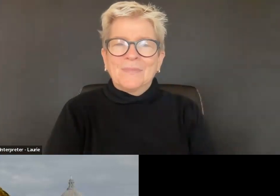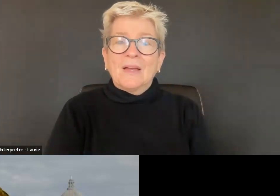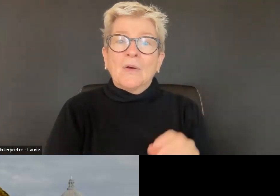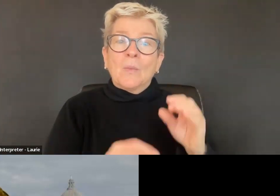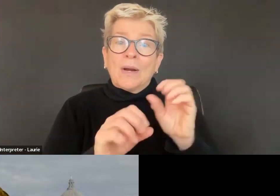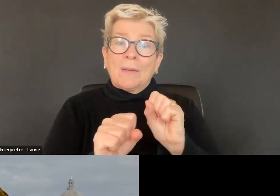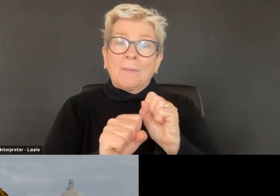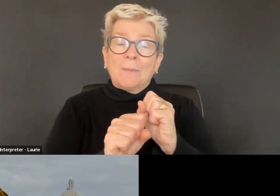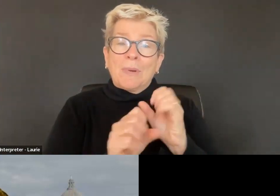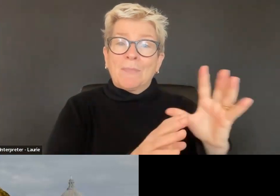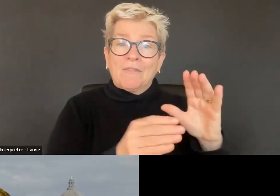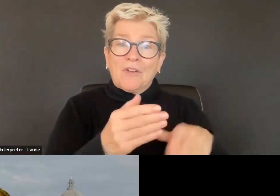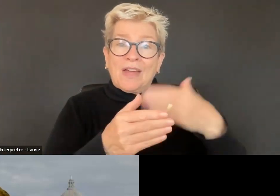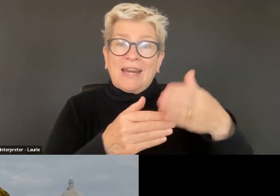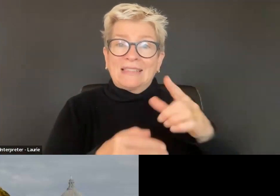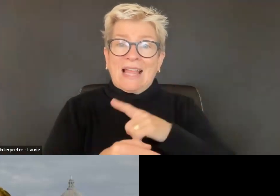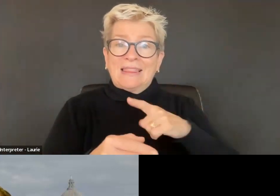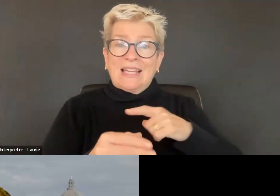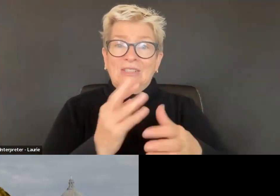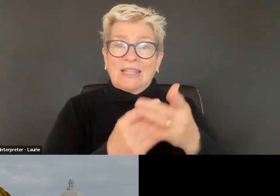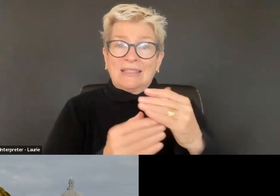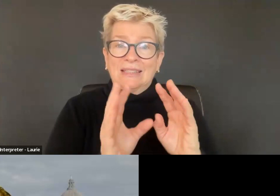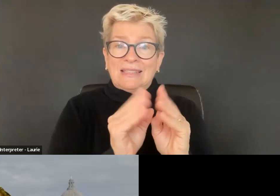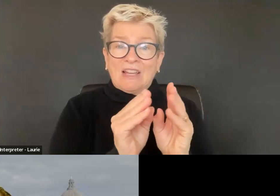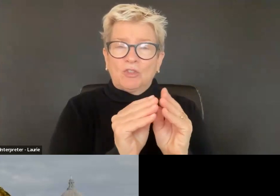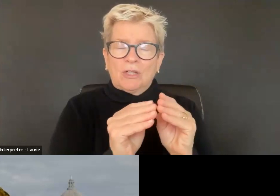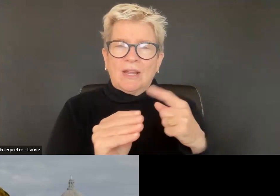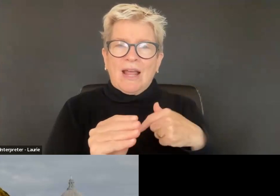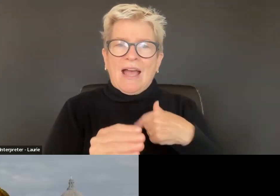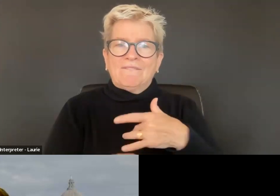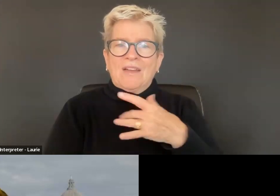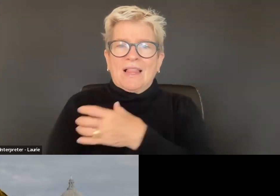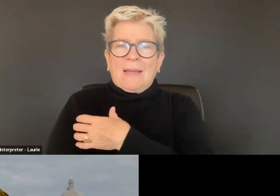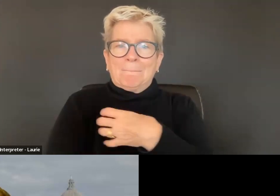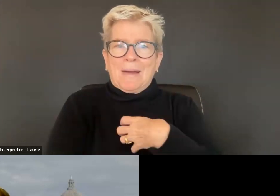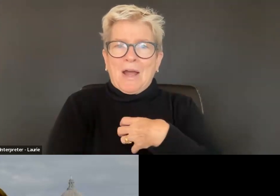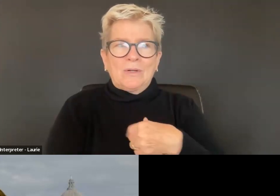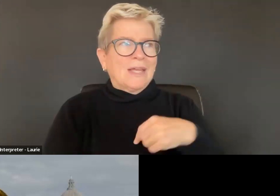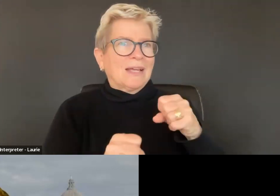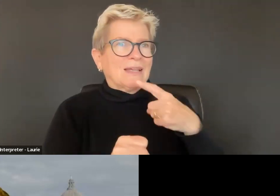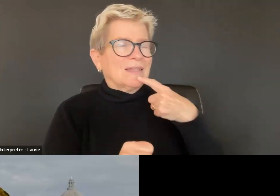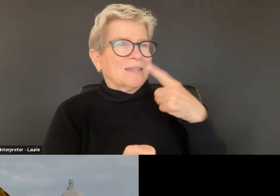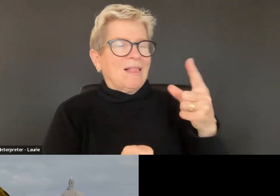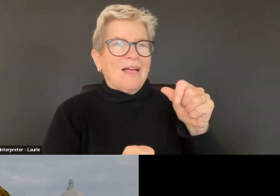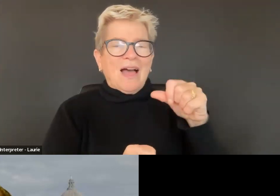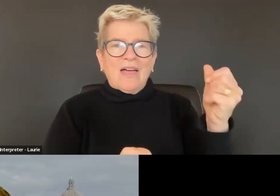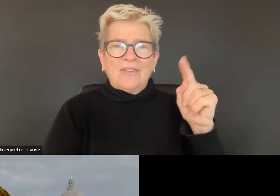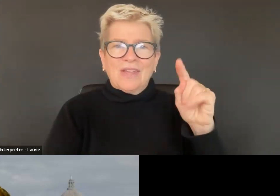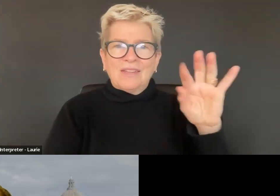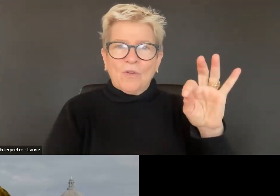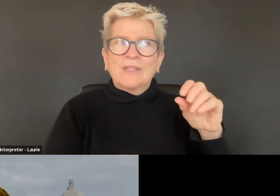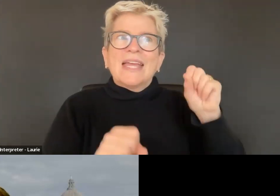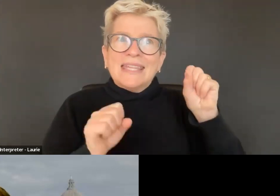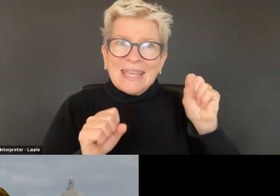into the next legislative session, I cannot tell you how empowered I feel to be able to tell others and tell other task forces that, yes,